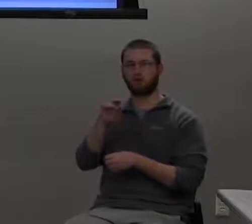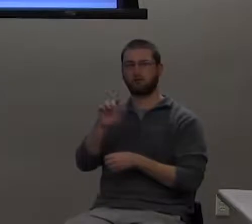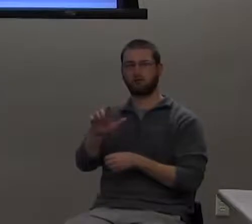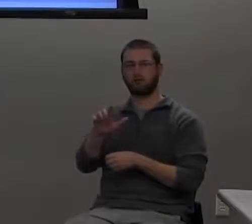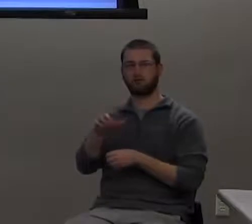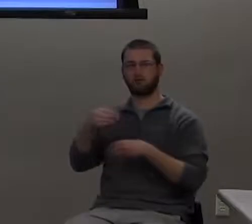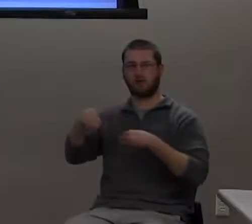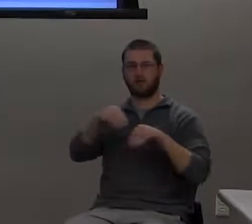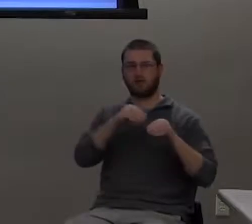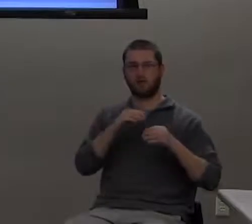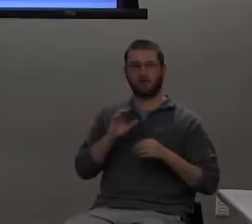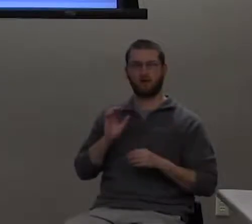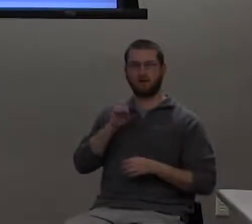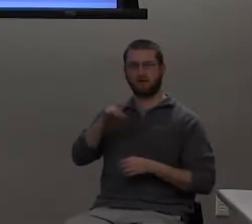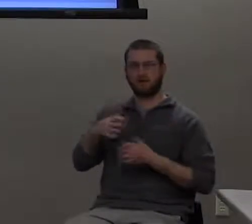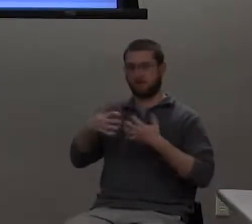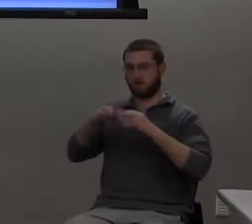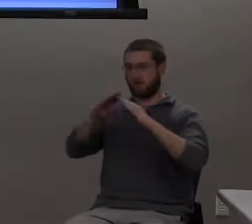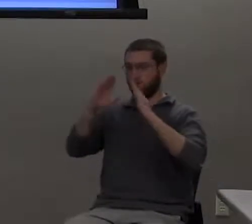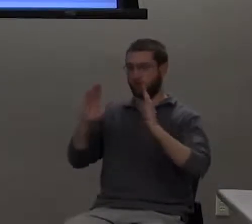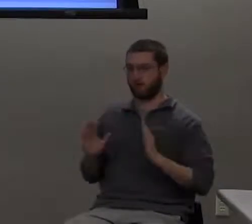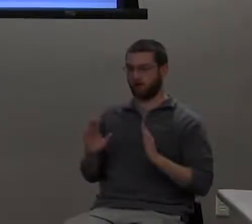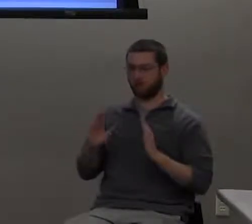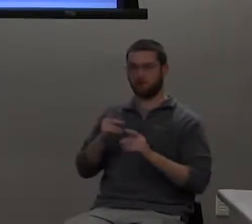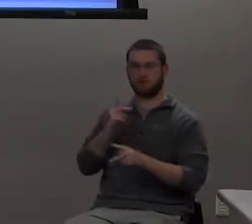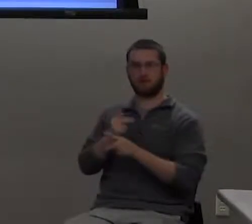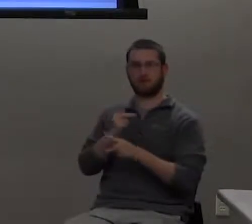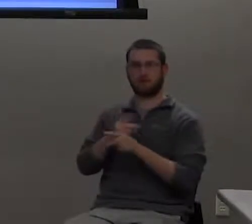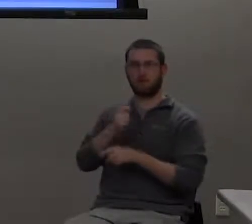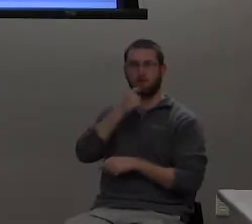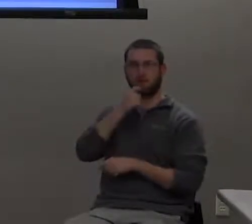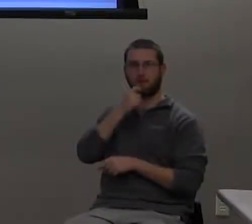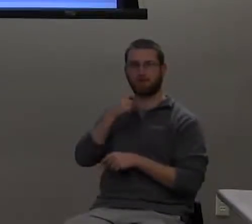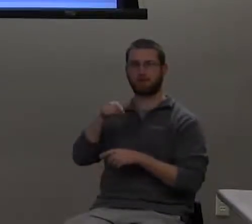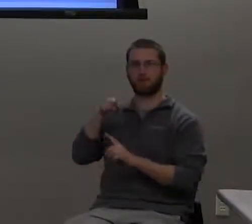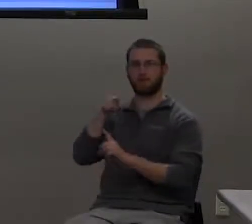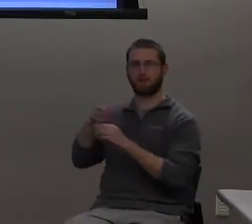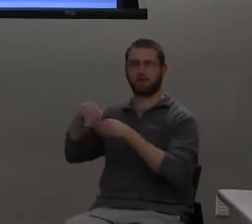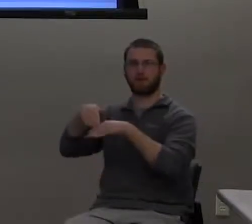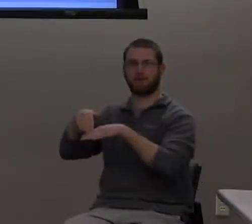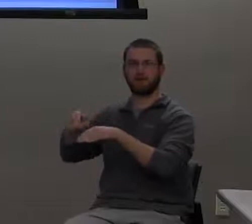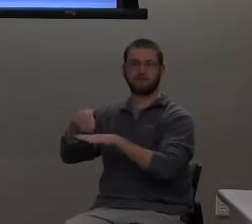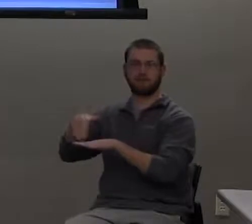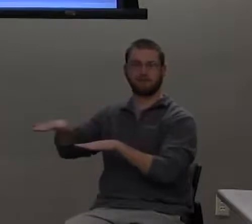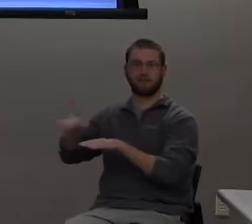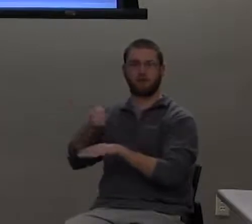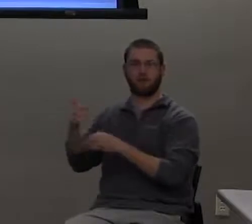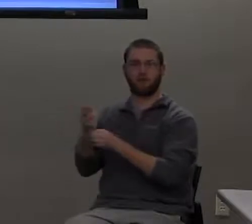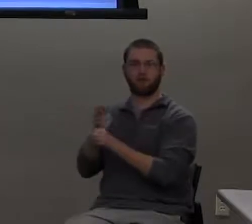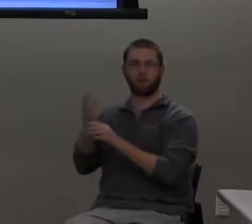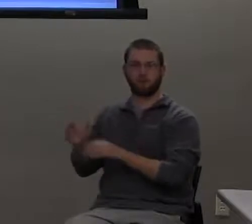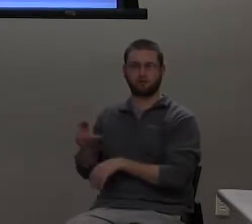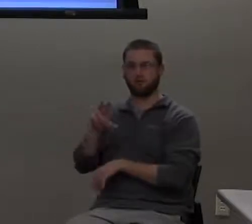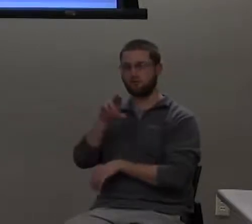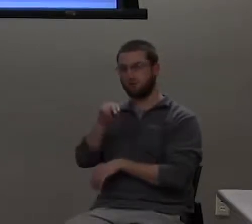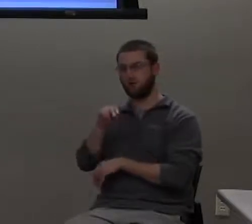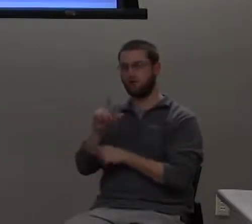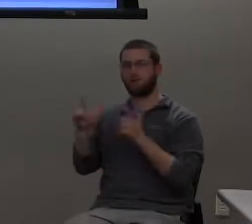It's not just I need to warehouse all these microphones until I ship them to the end user. It's a